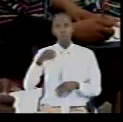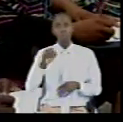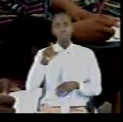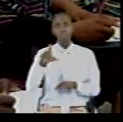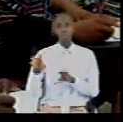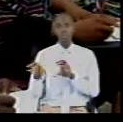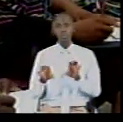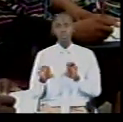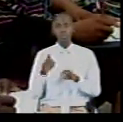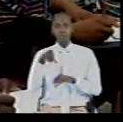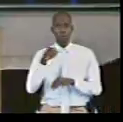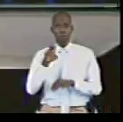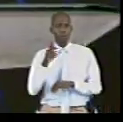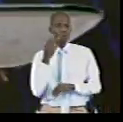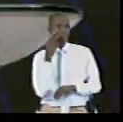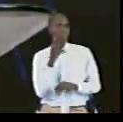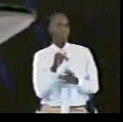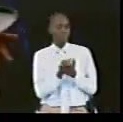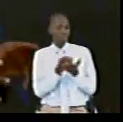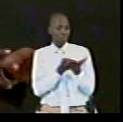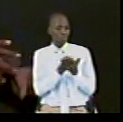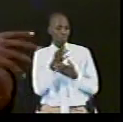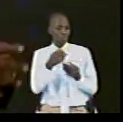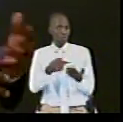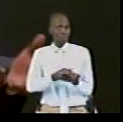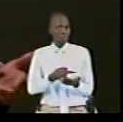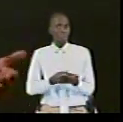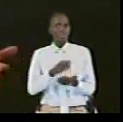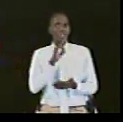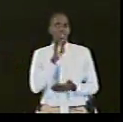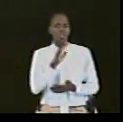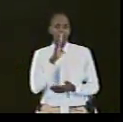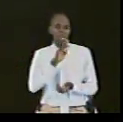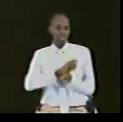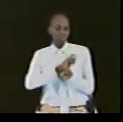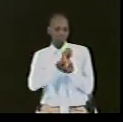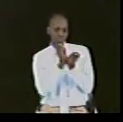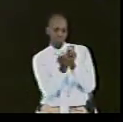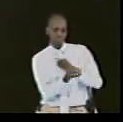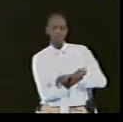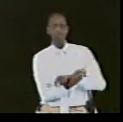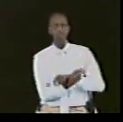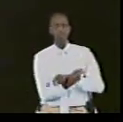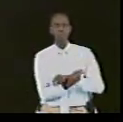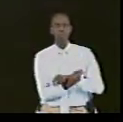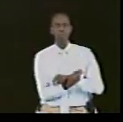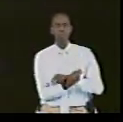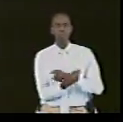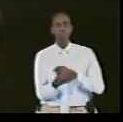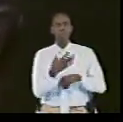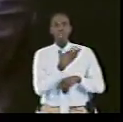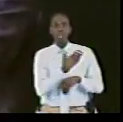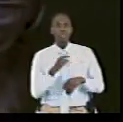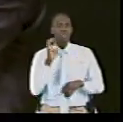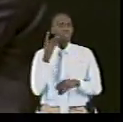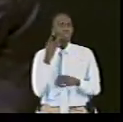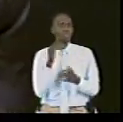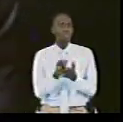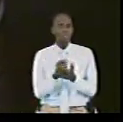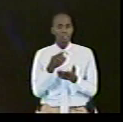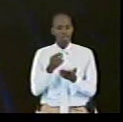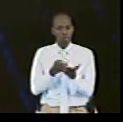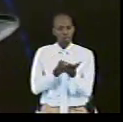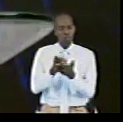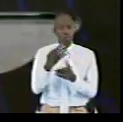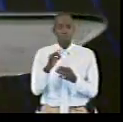the truth of the gospel was being turned upside down. He saw that the truth of the gospel